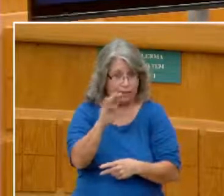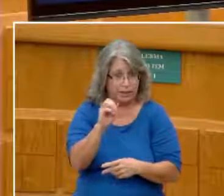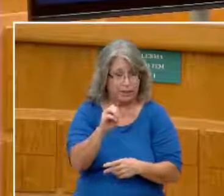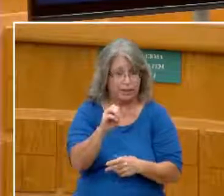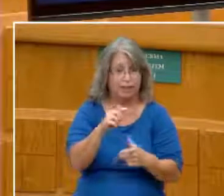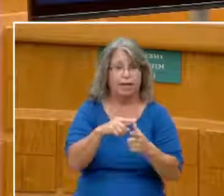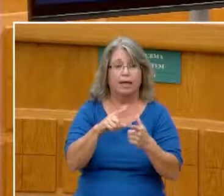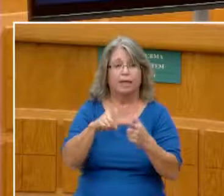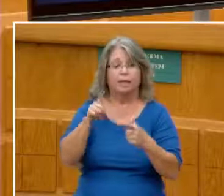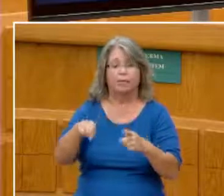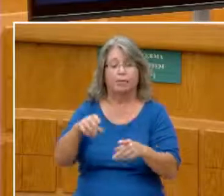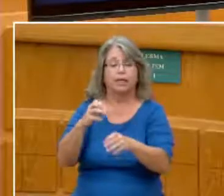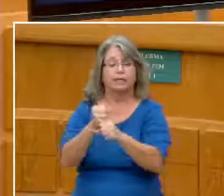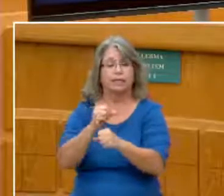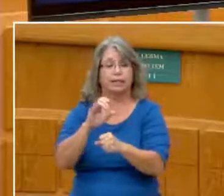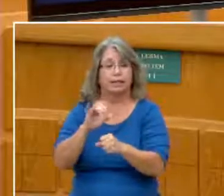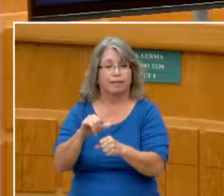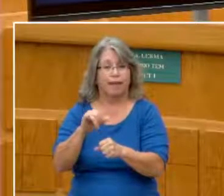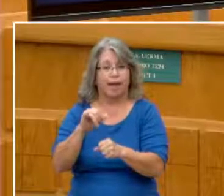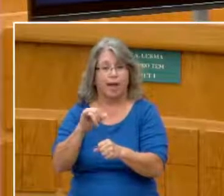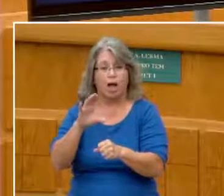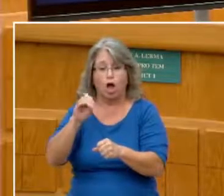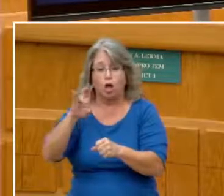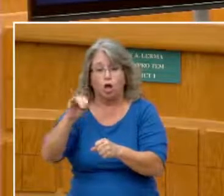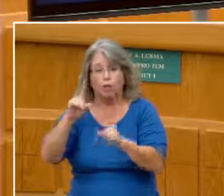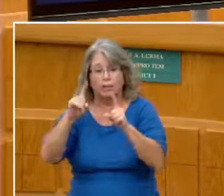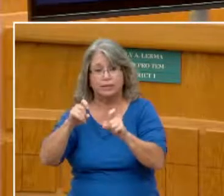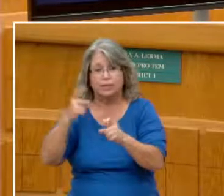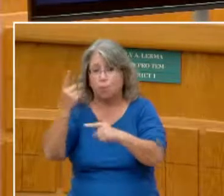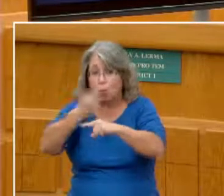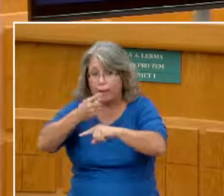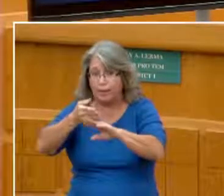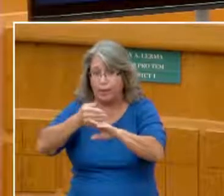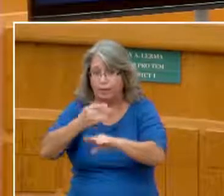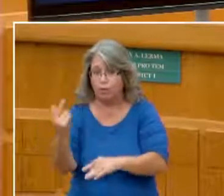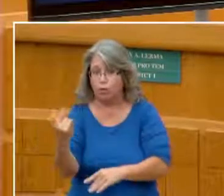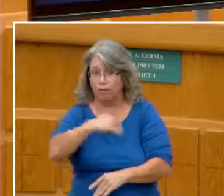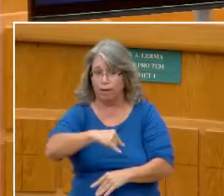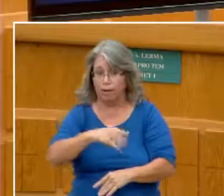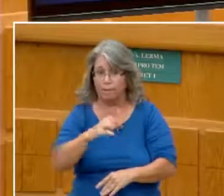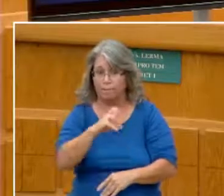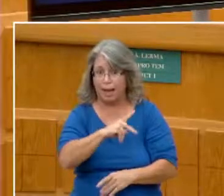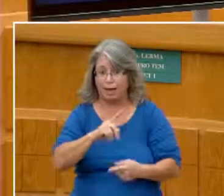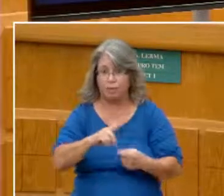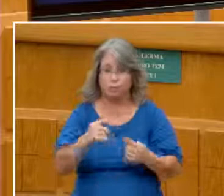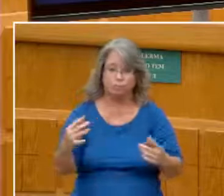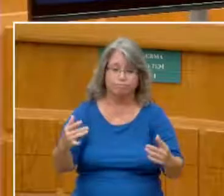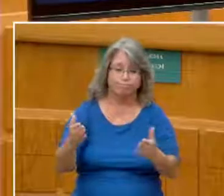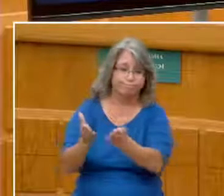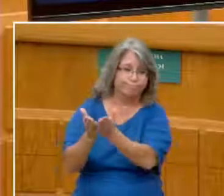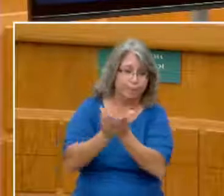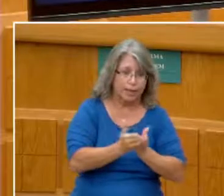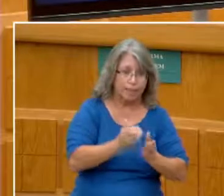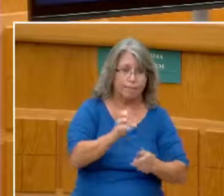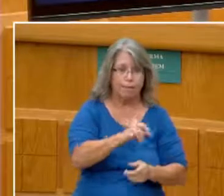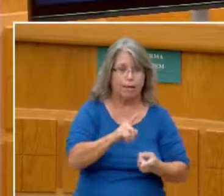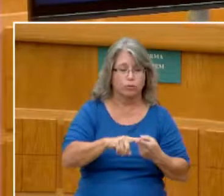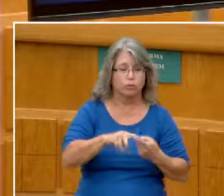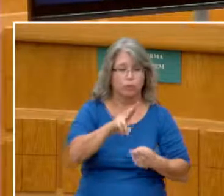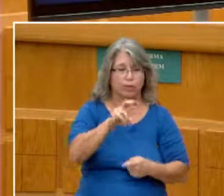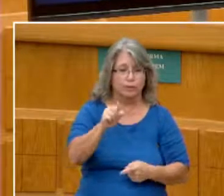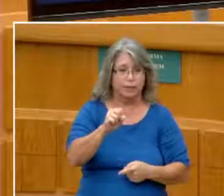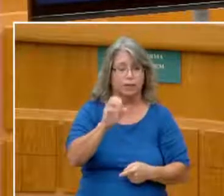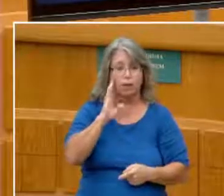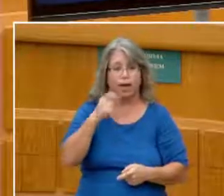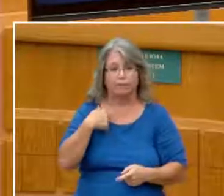that you know where you're going, but anybody coming back into the United States, if you're fully vaccinated, you're gonna need to get swabbed, you're